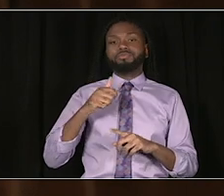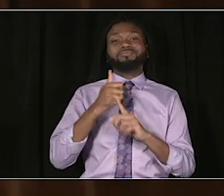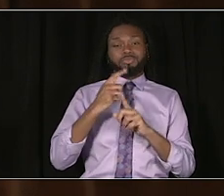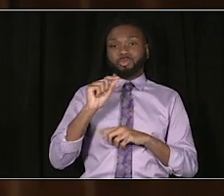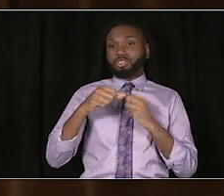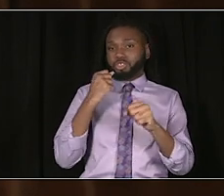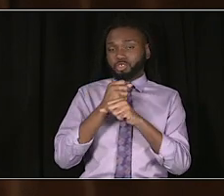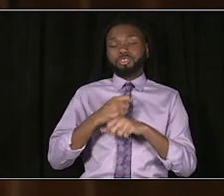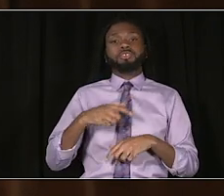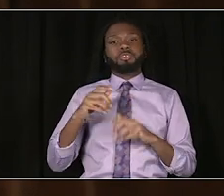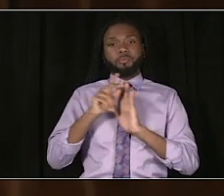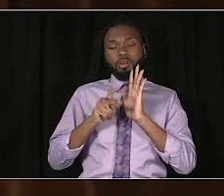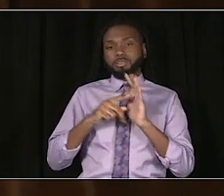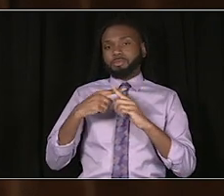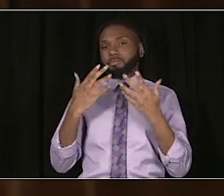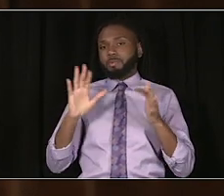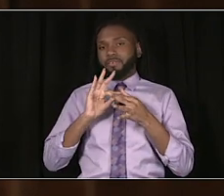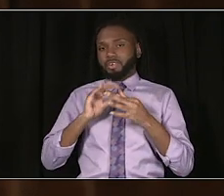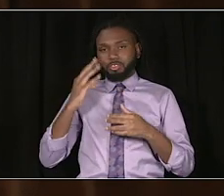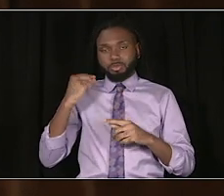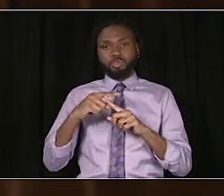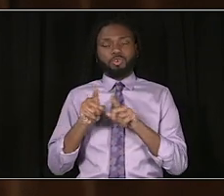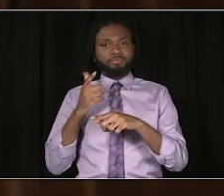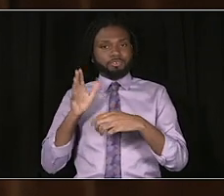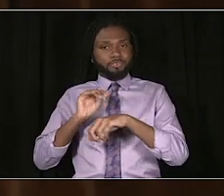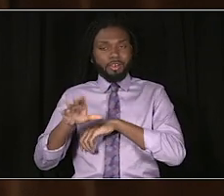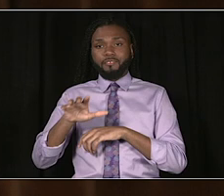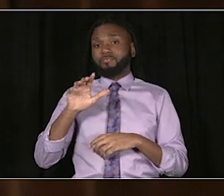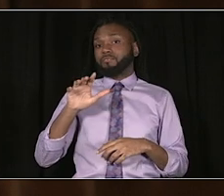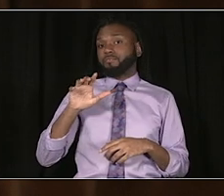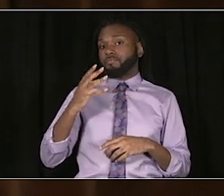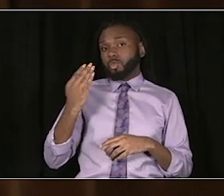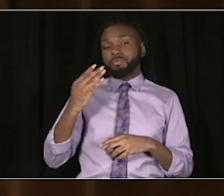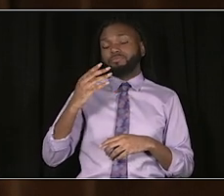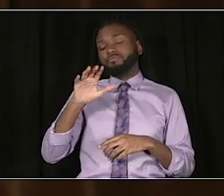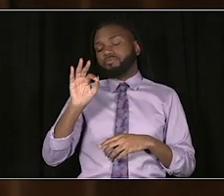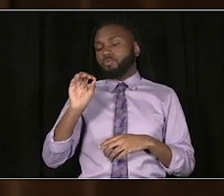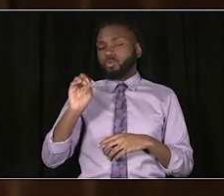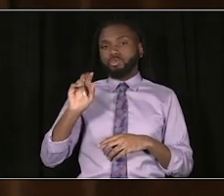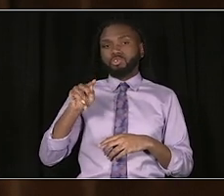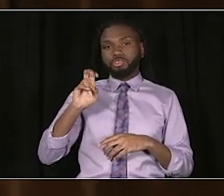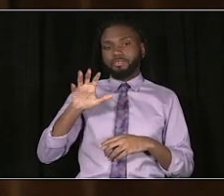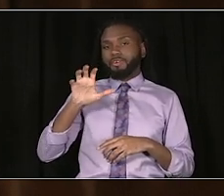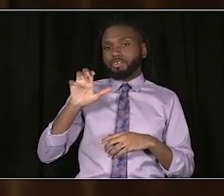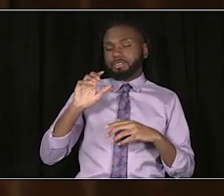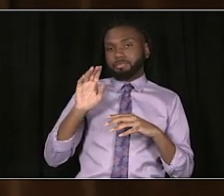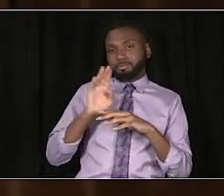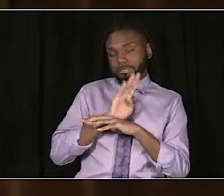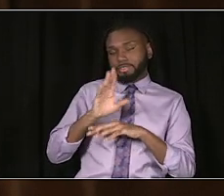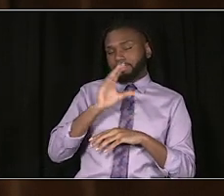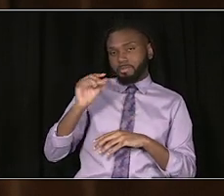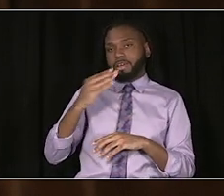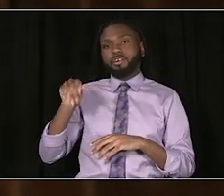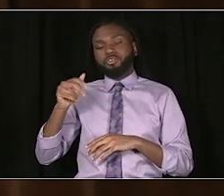of policy and public affairs experience and has advised Fortune 500 companies as well as nonprofits. She serves on